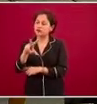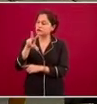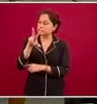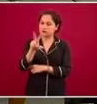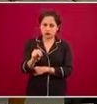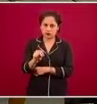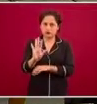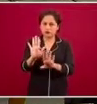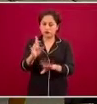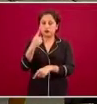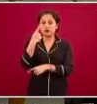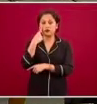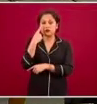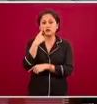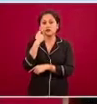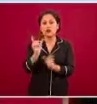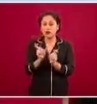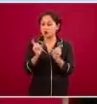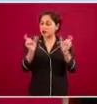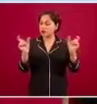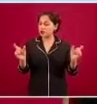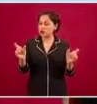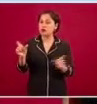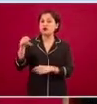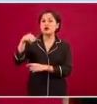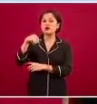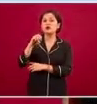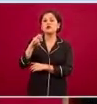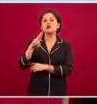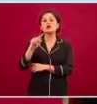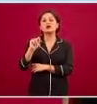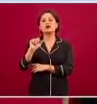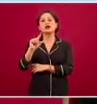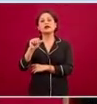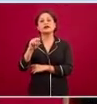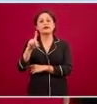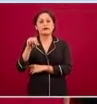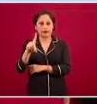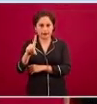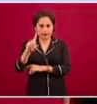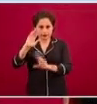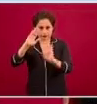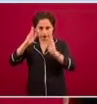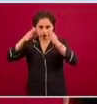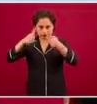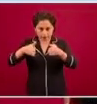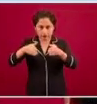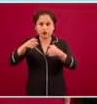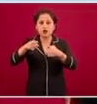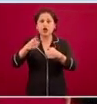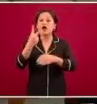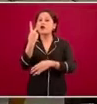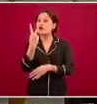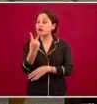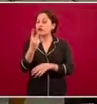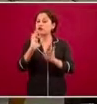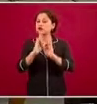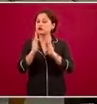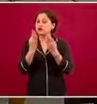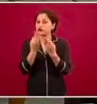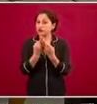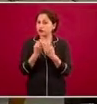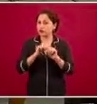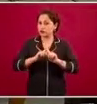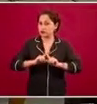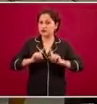So I would like to talk about the interpretation of mortality according to two ways of identifying it,